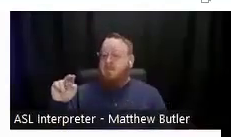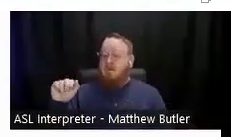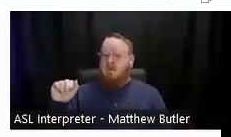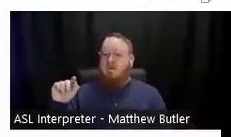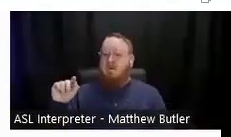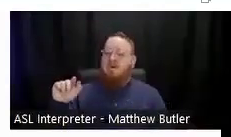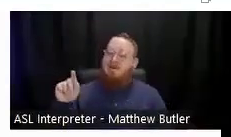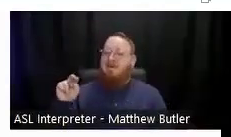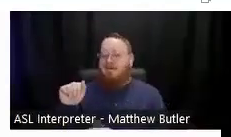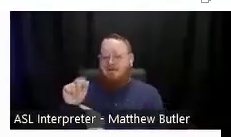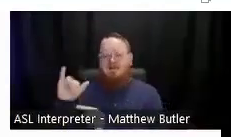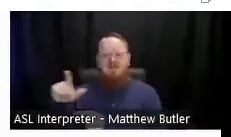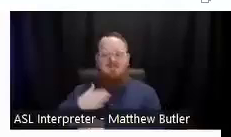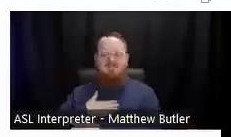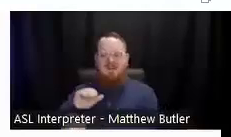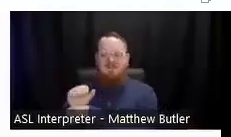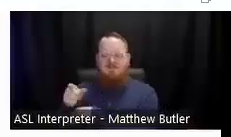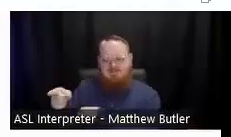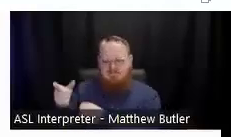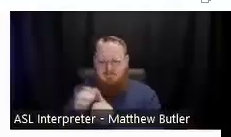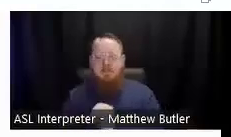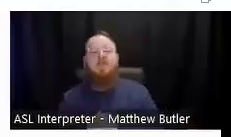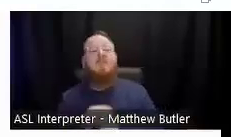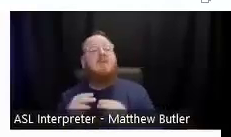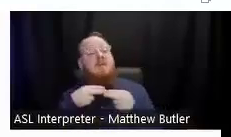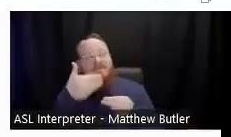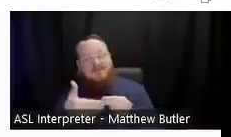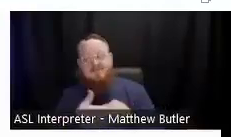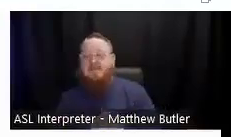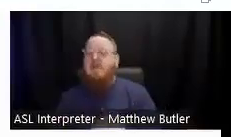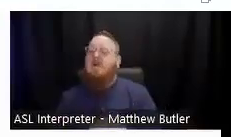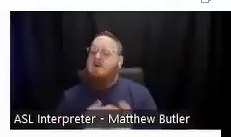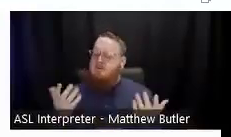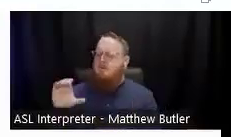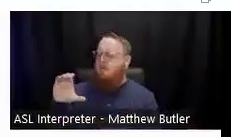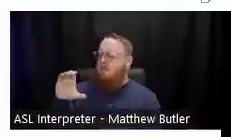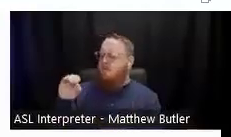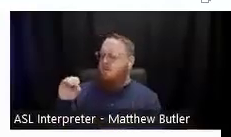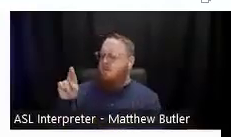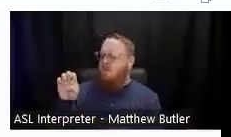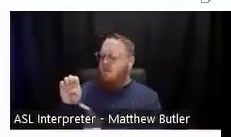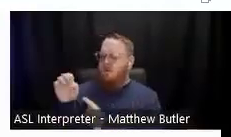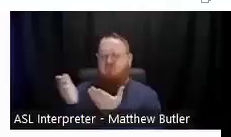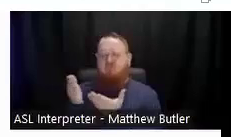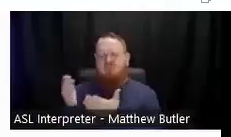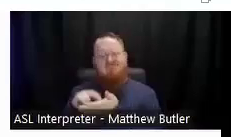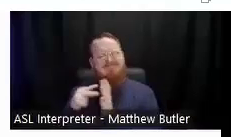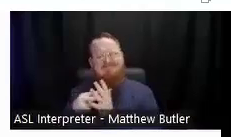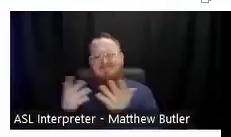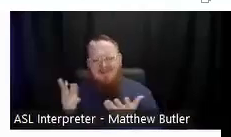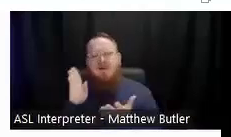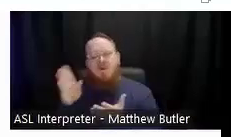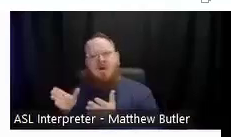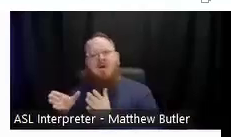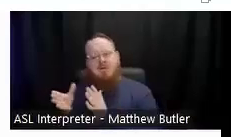Next slide, yeah. So we're going to talk today about what core services are, just as a review, and then the specific core service